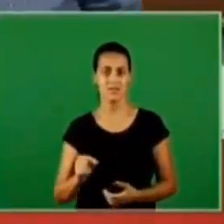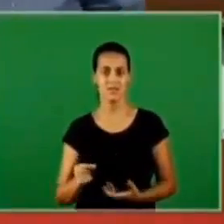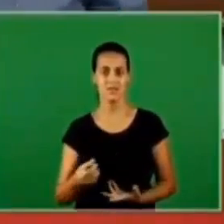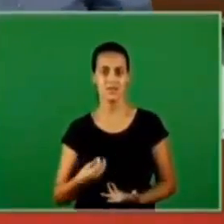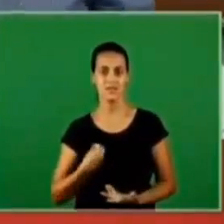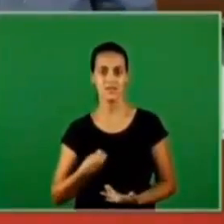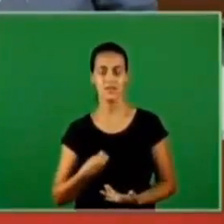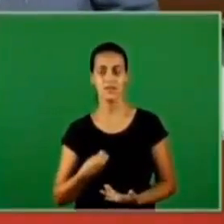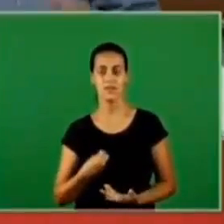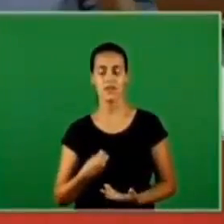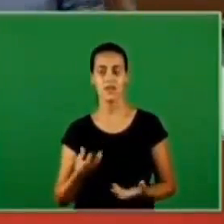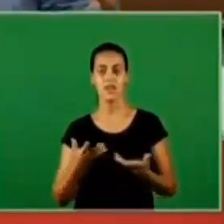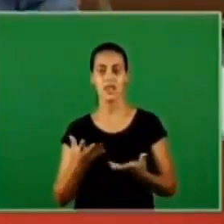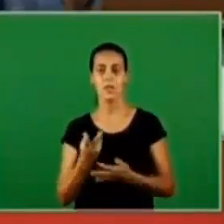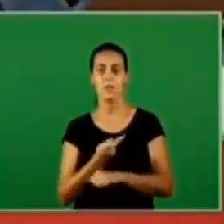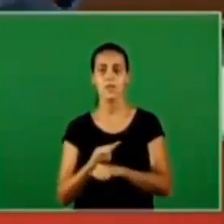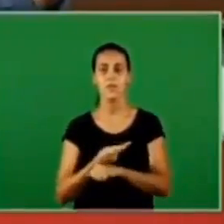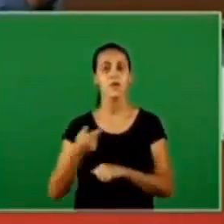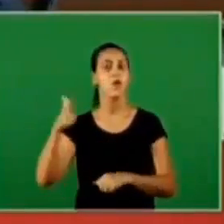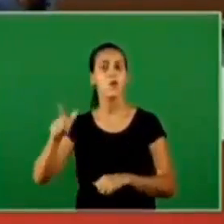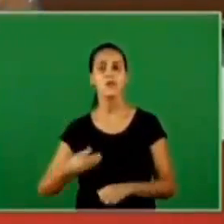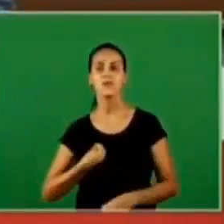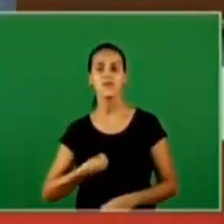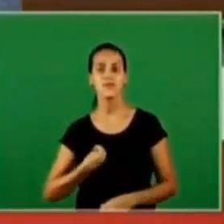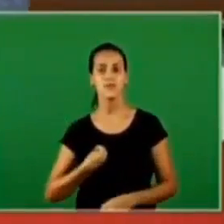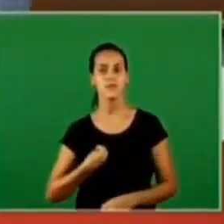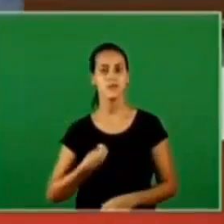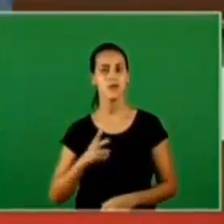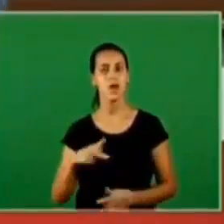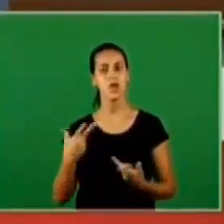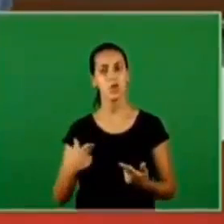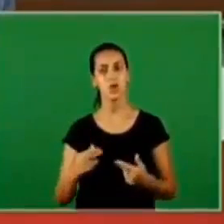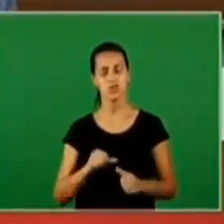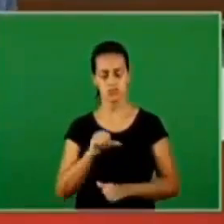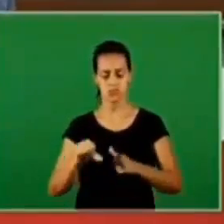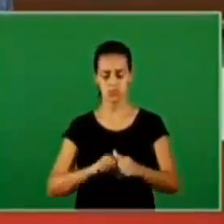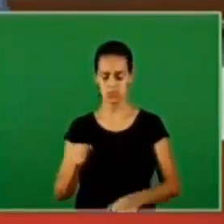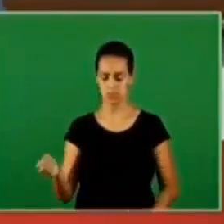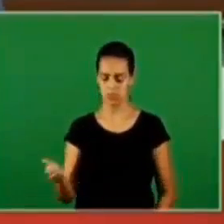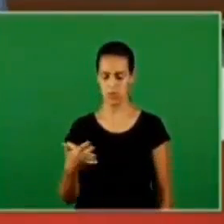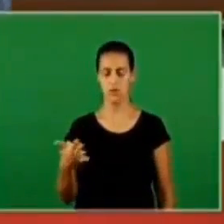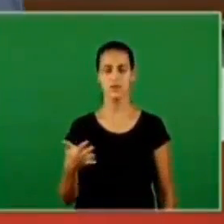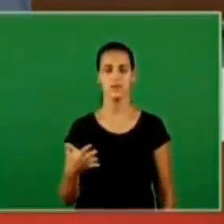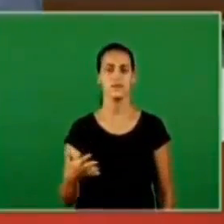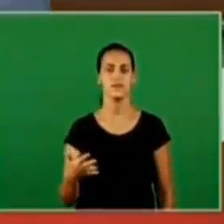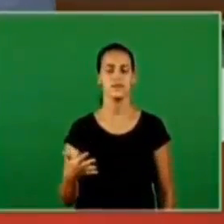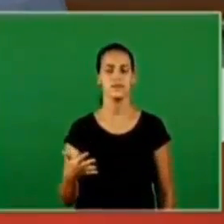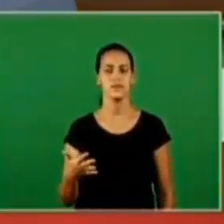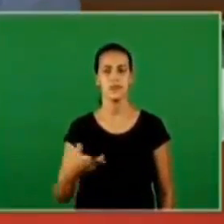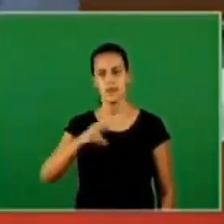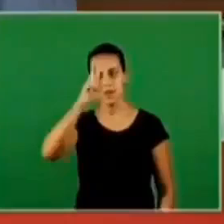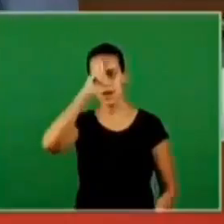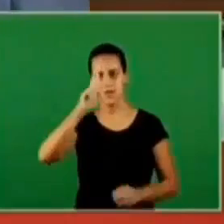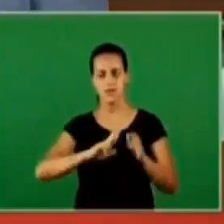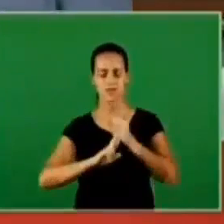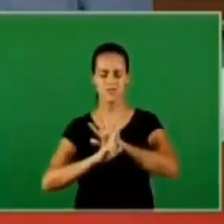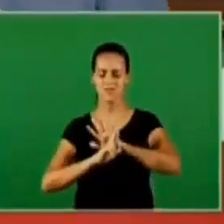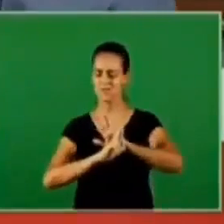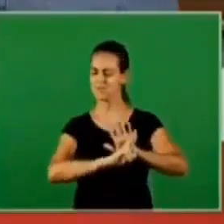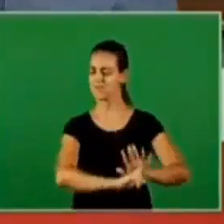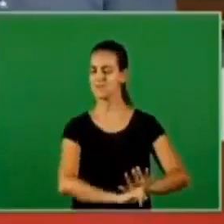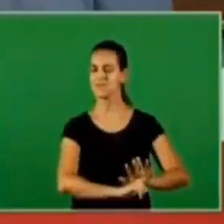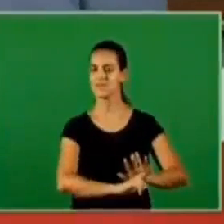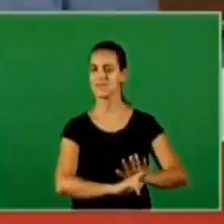life towards the other? What is it called? It's called a new birth. So a new birth in which man left human